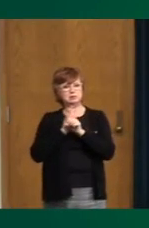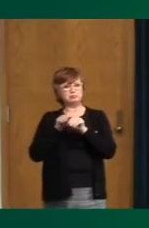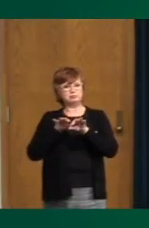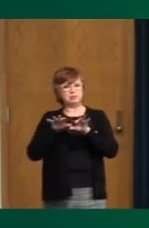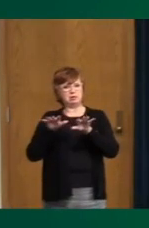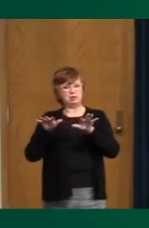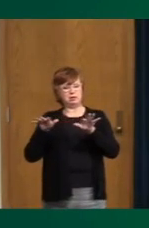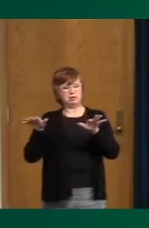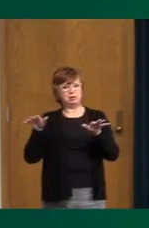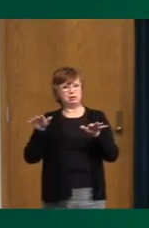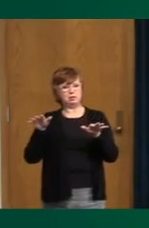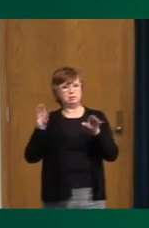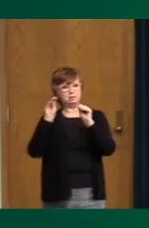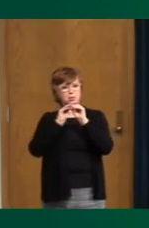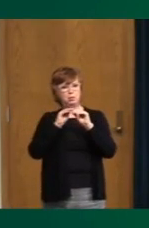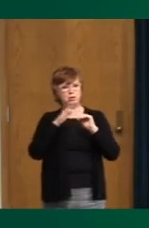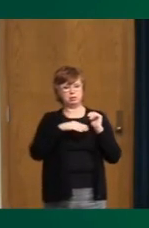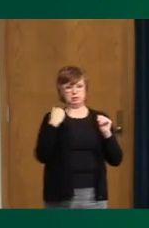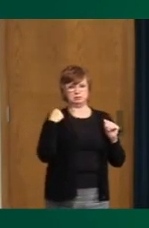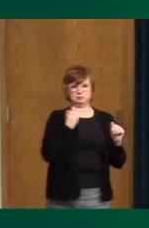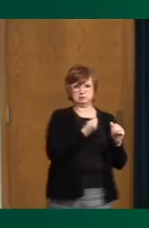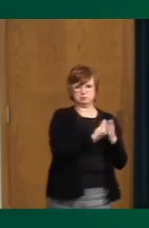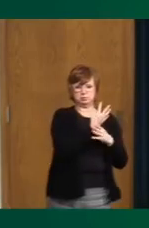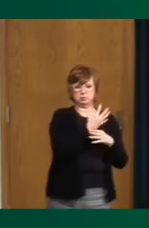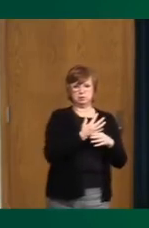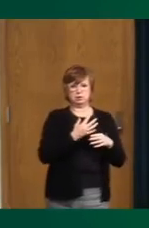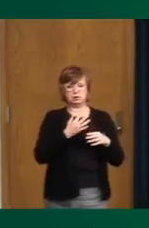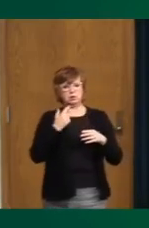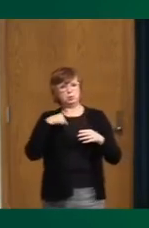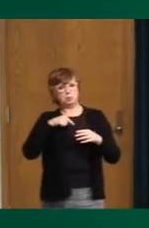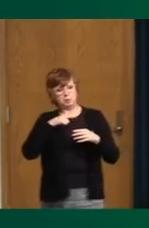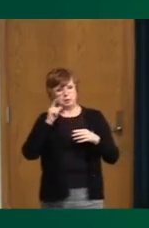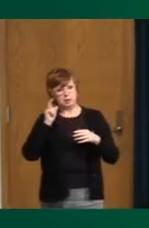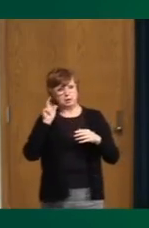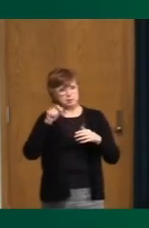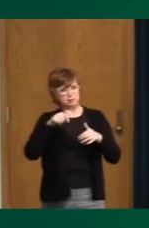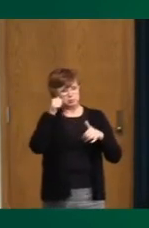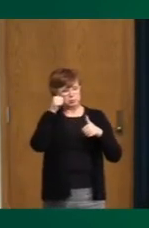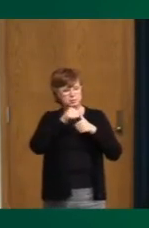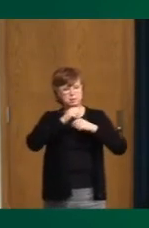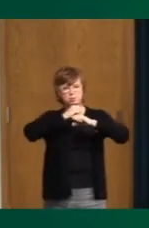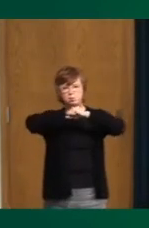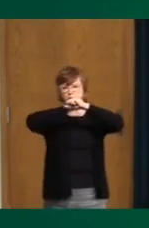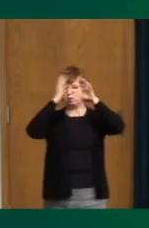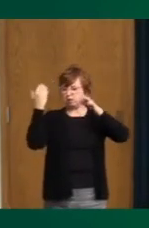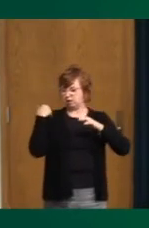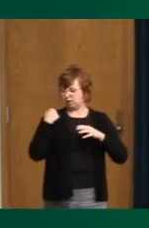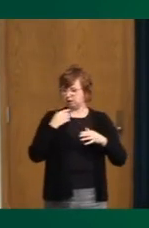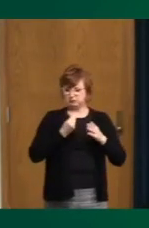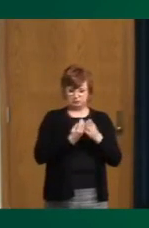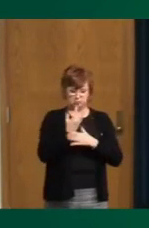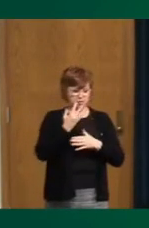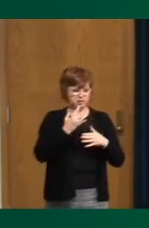COVID to a large extent, but I think we need to start visualizing how we were going around doing things in March